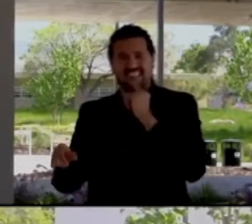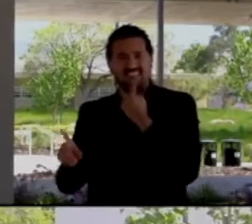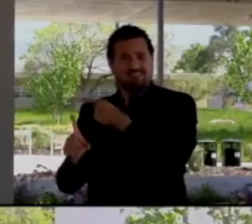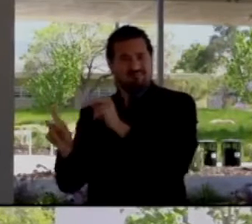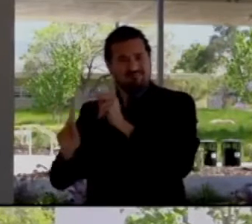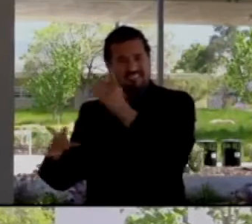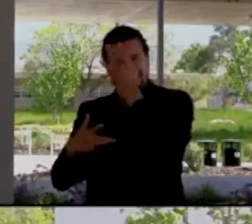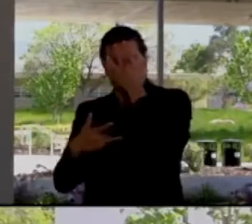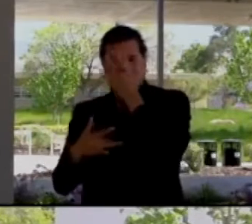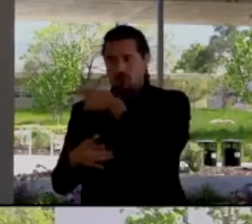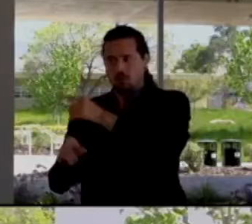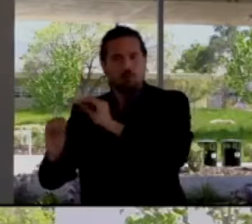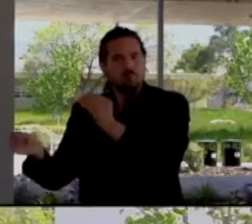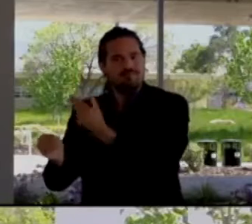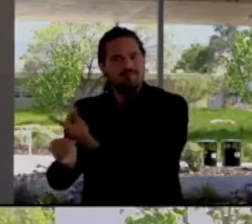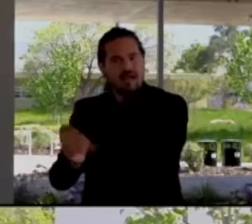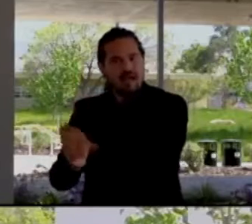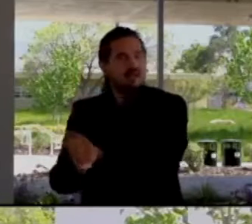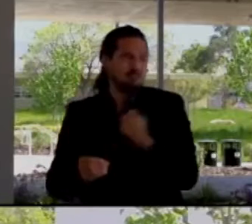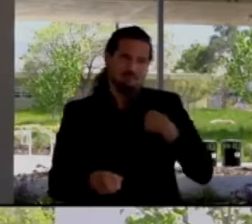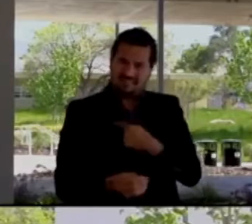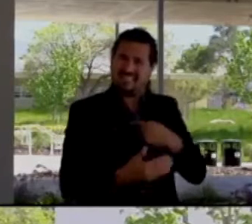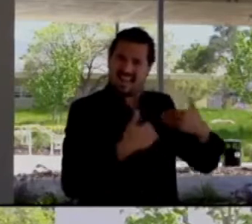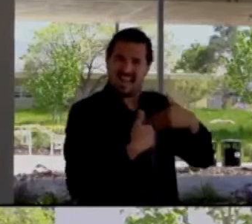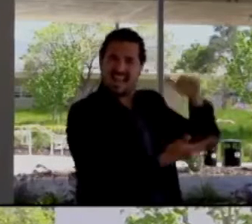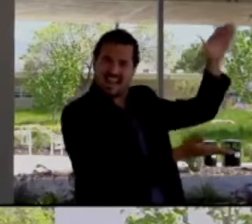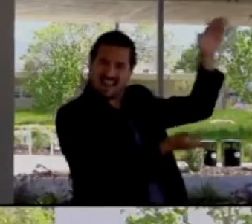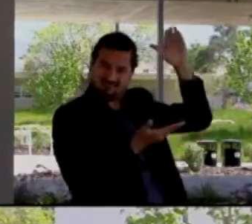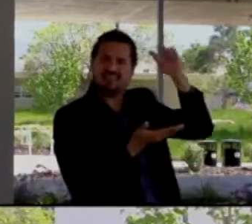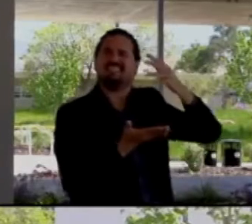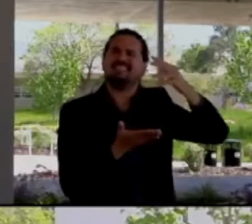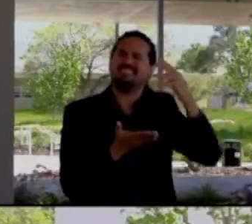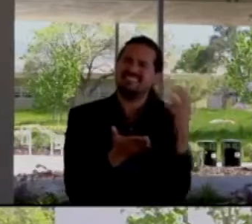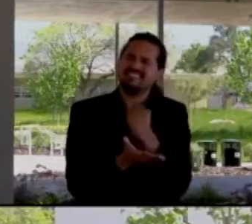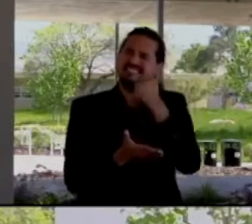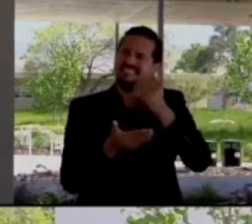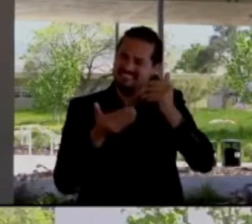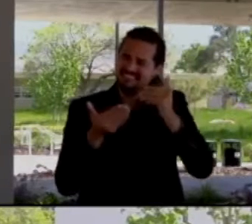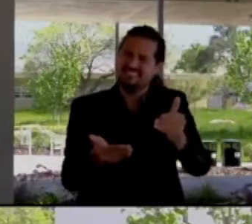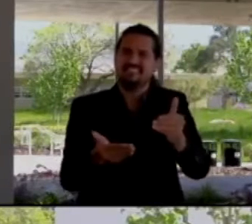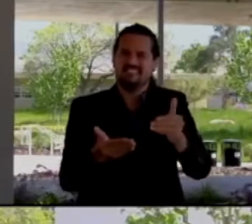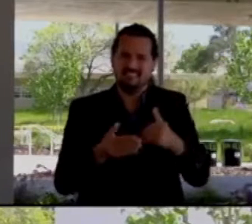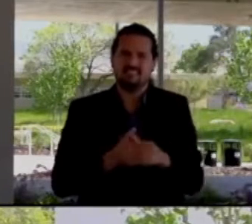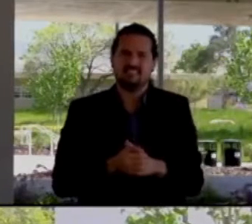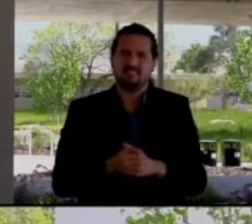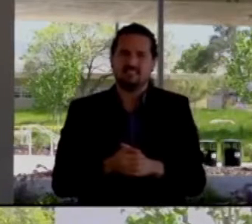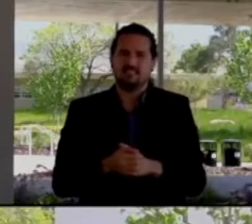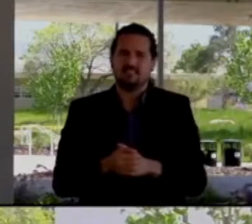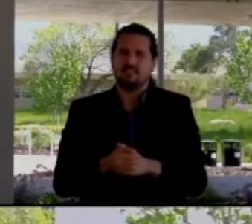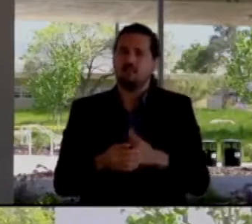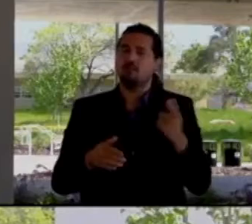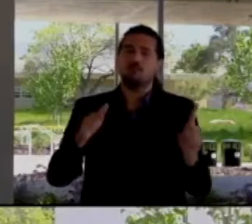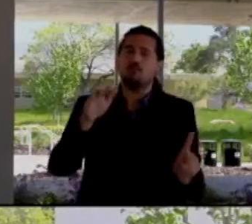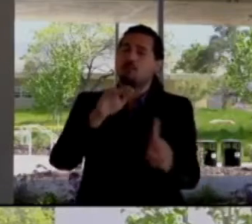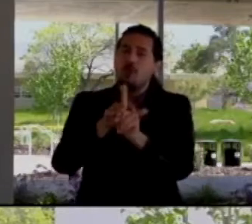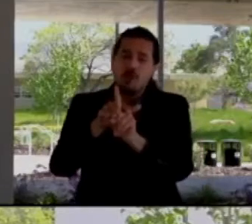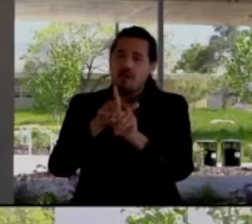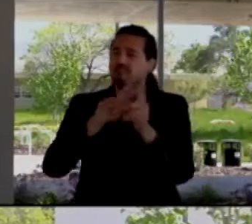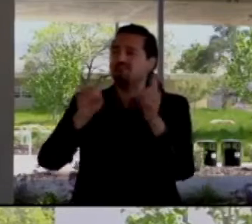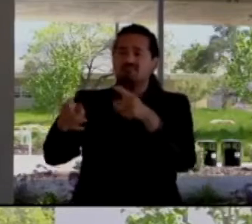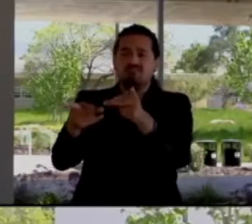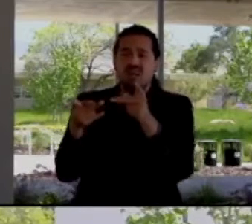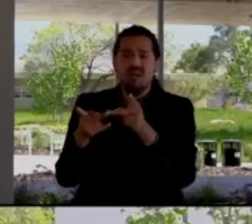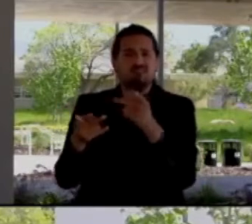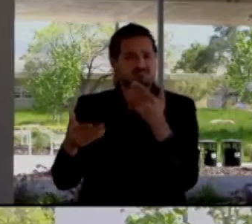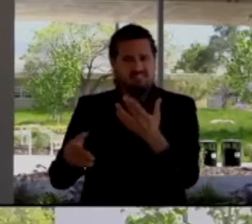of the many, many sites that we have in our community. Today, or at least this weekend or next week. Thank you. And I'd like to